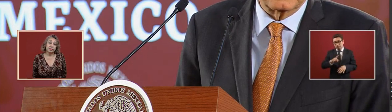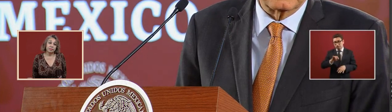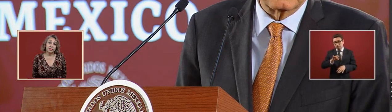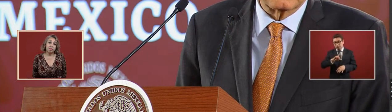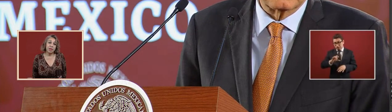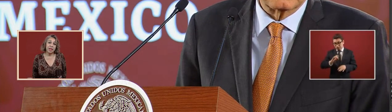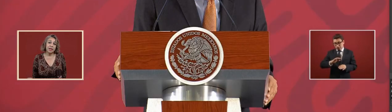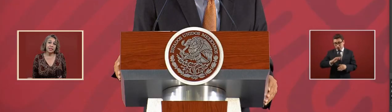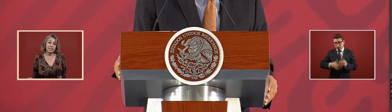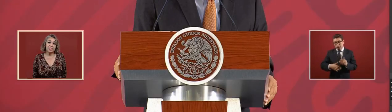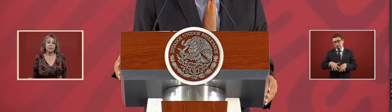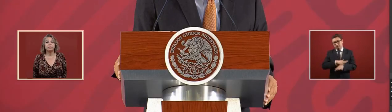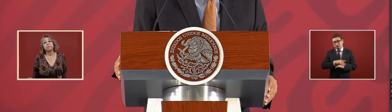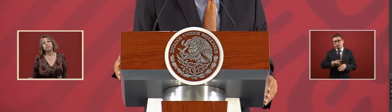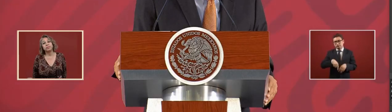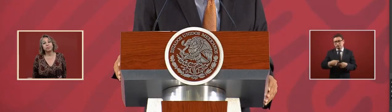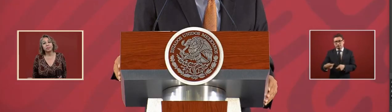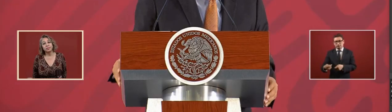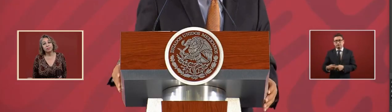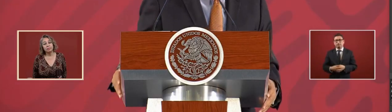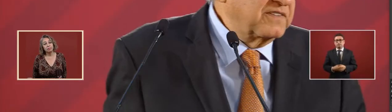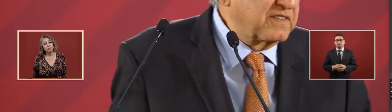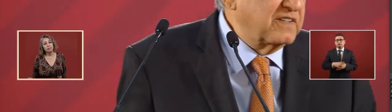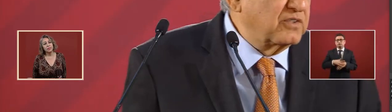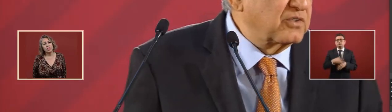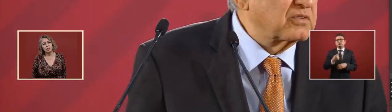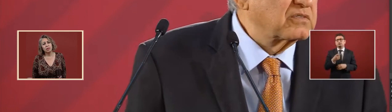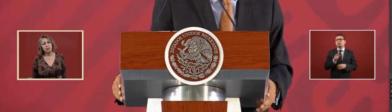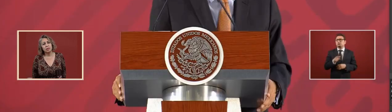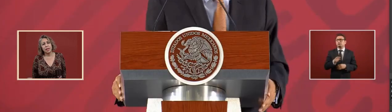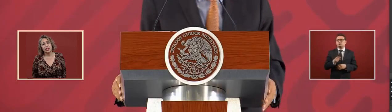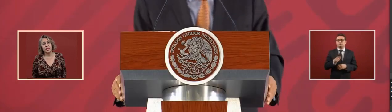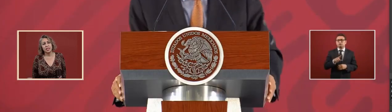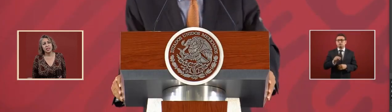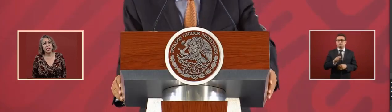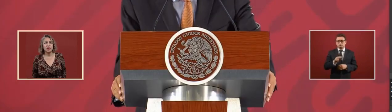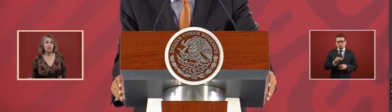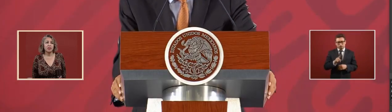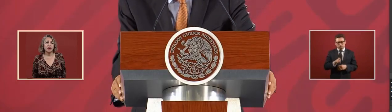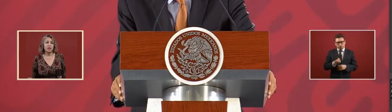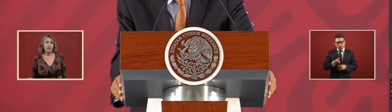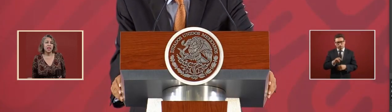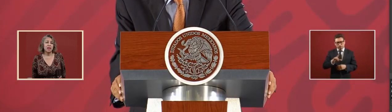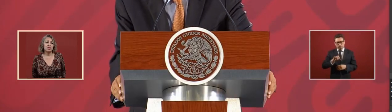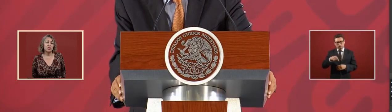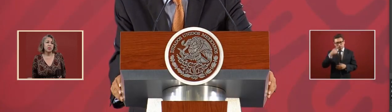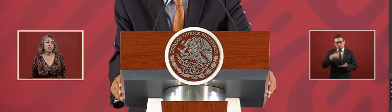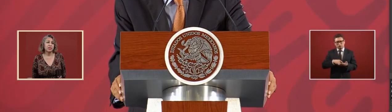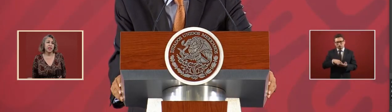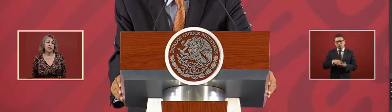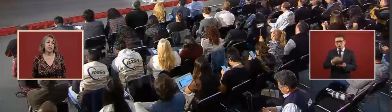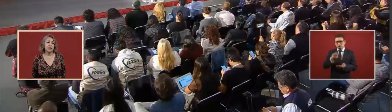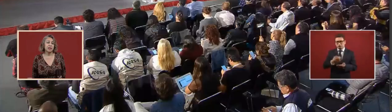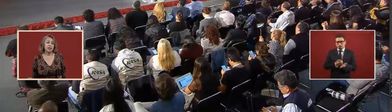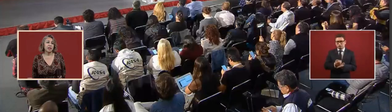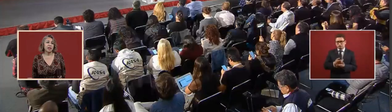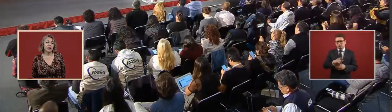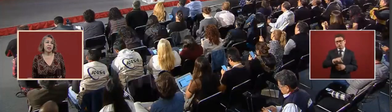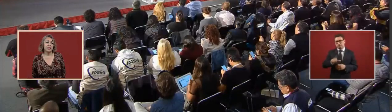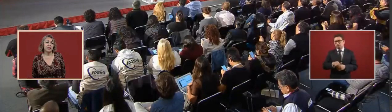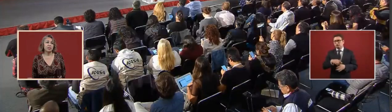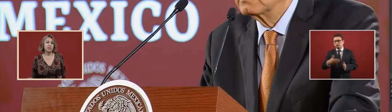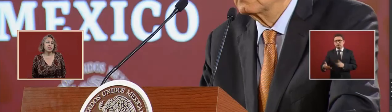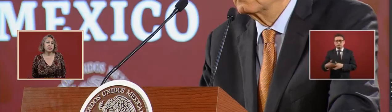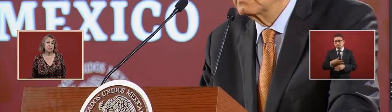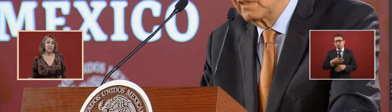Porque because no, también Zedillo. No, actually Zedillo. He also es intervened. La Bastida, creo, el candidato.